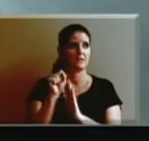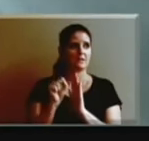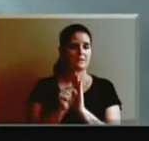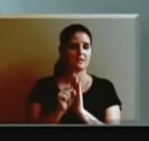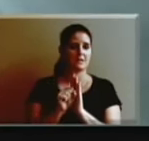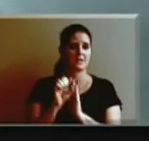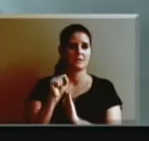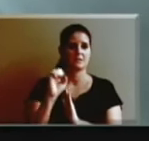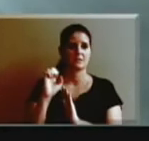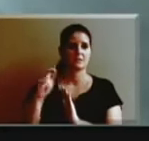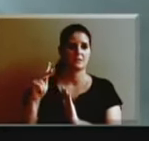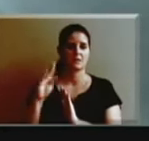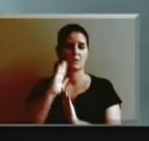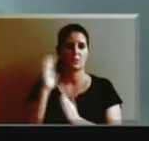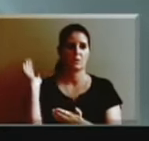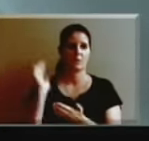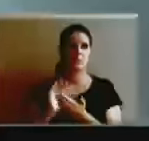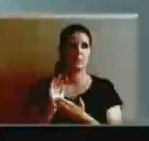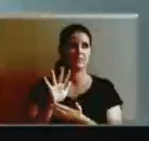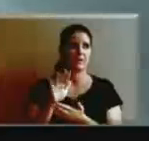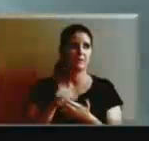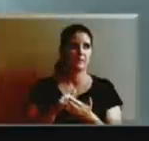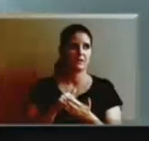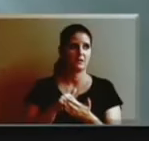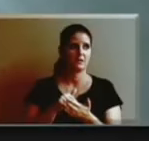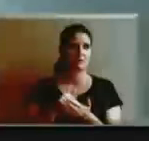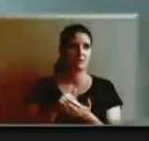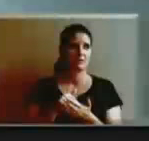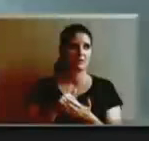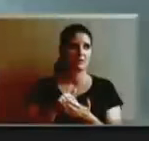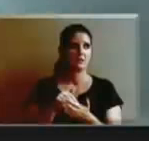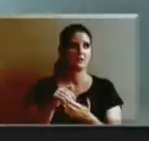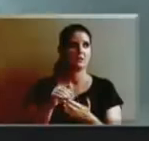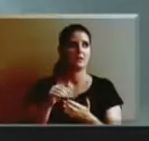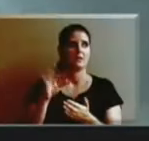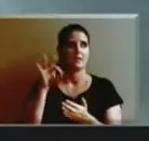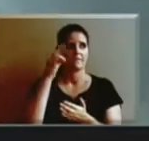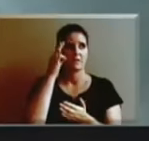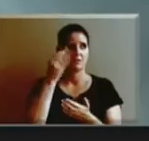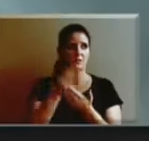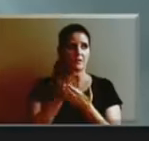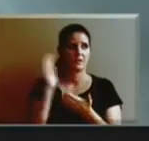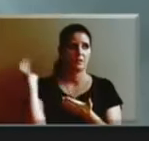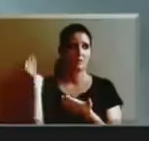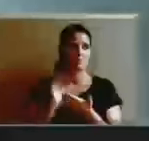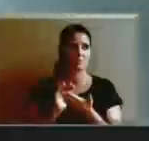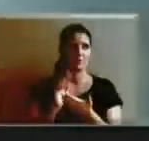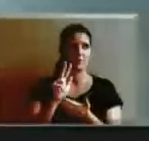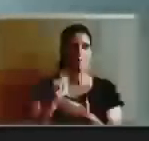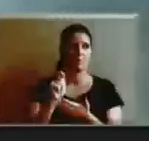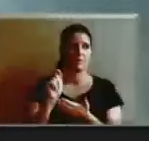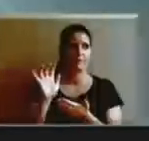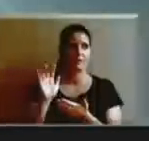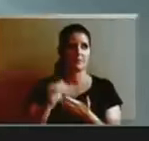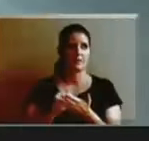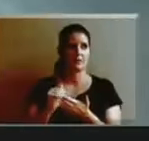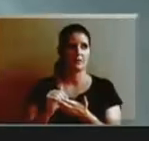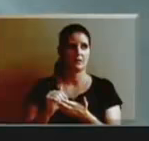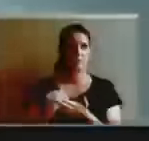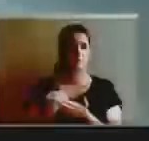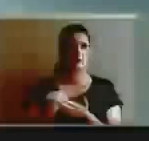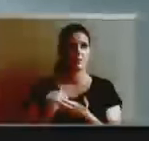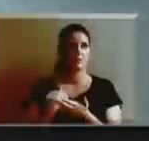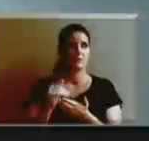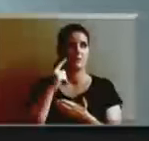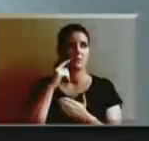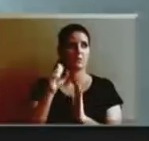be reduced $5 million. The sequester, $3.5 million. In the state grants,